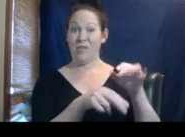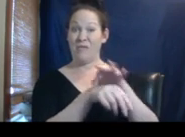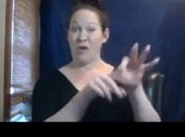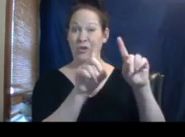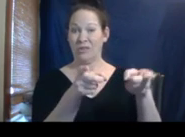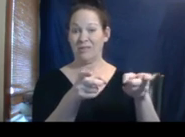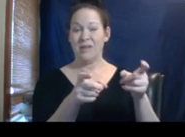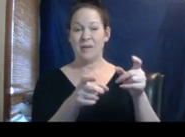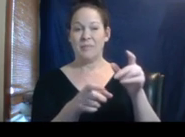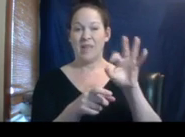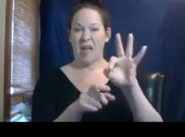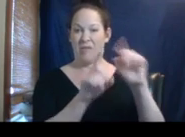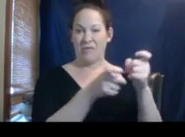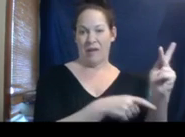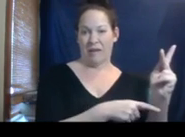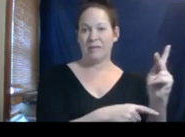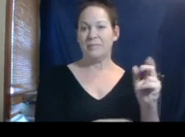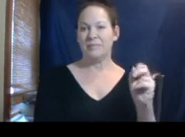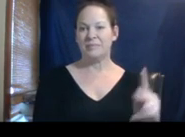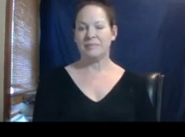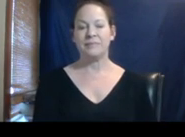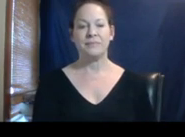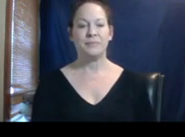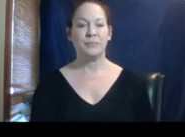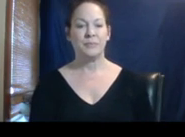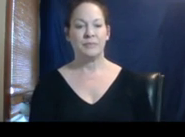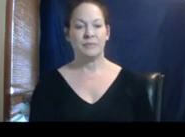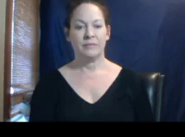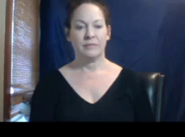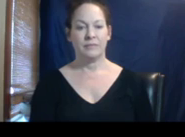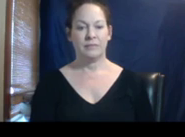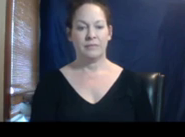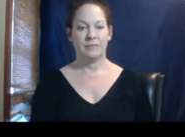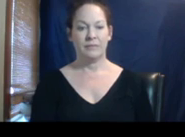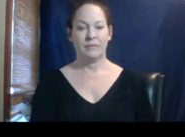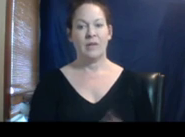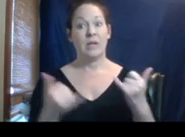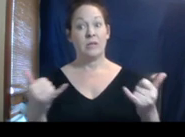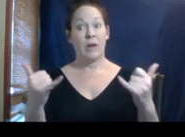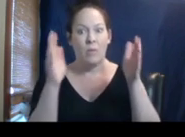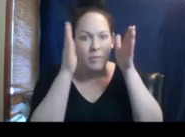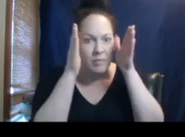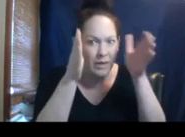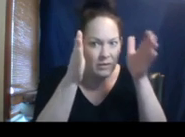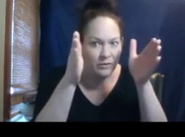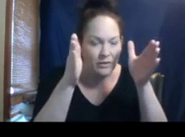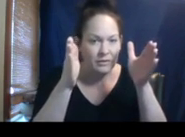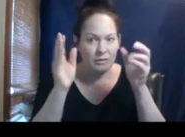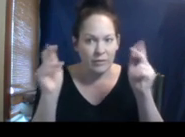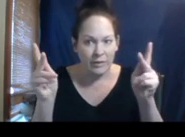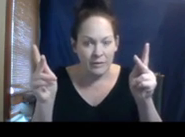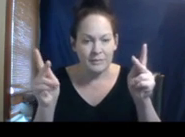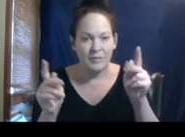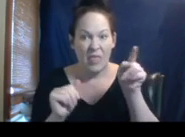Now I'm going to point to some caveats here, or some things we have to pay attention to, because this is really going to help us.